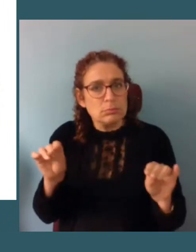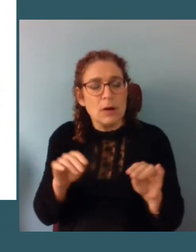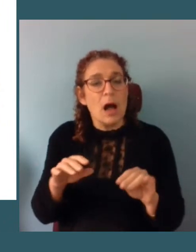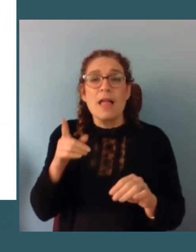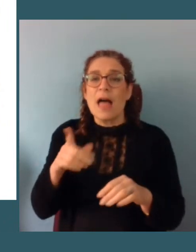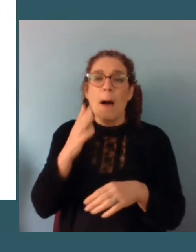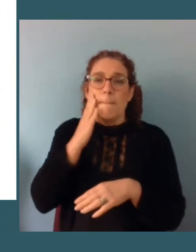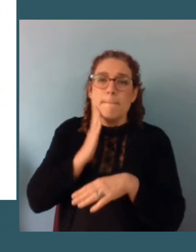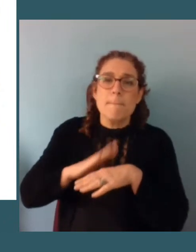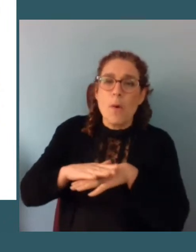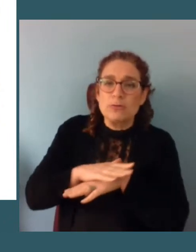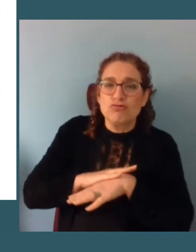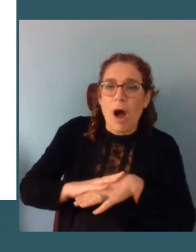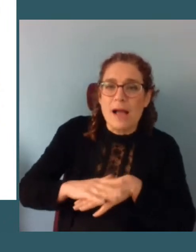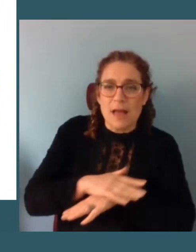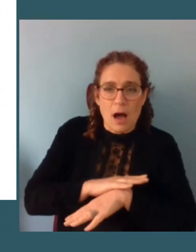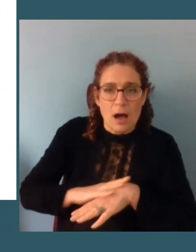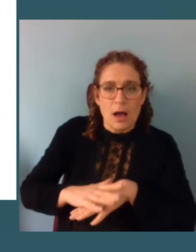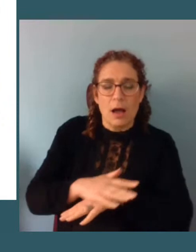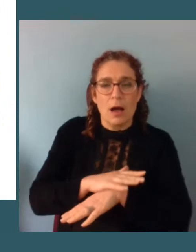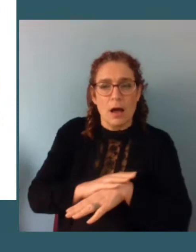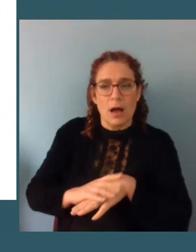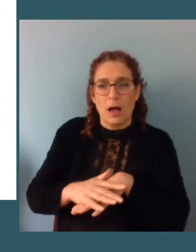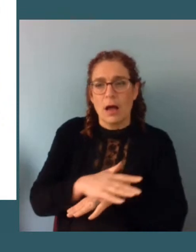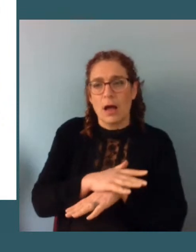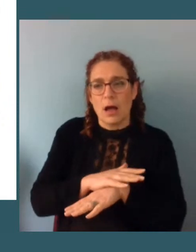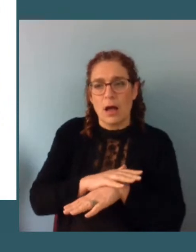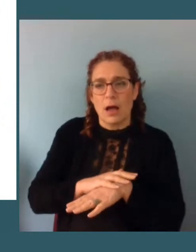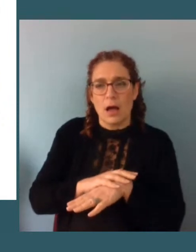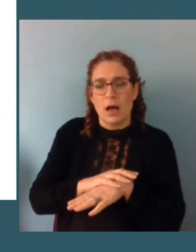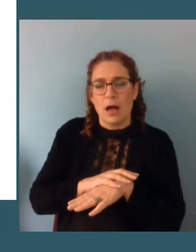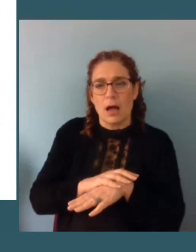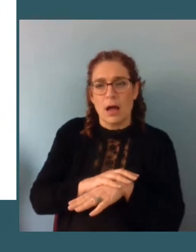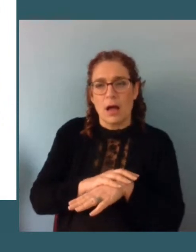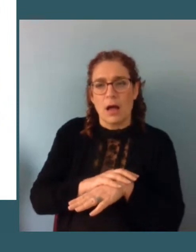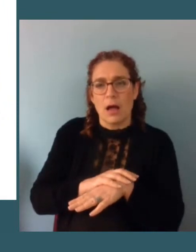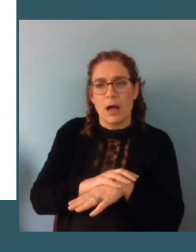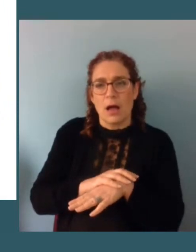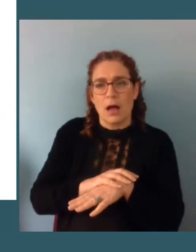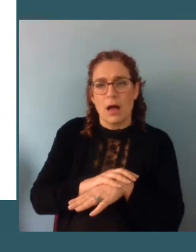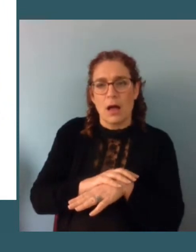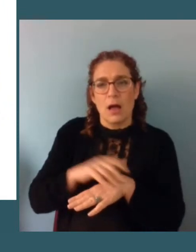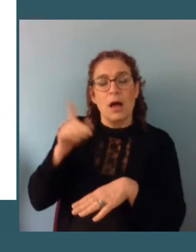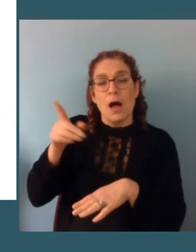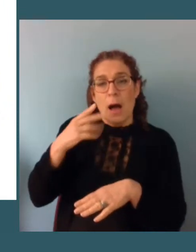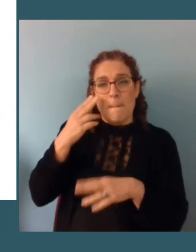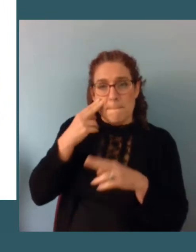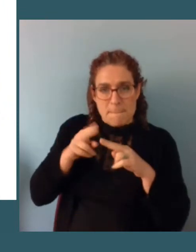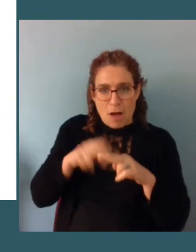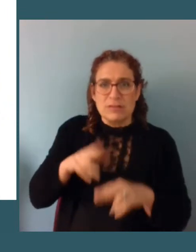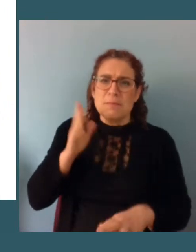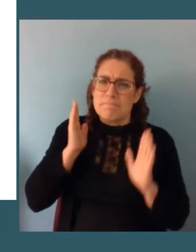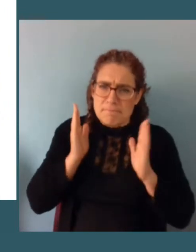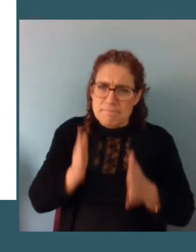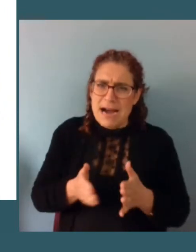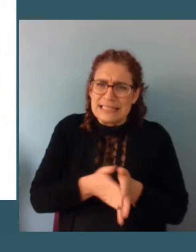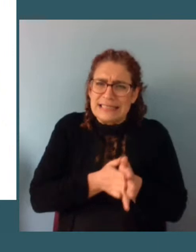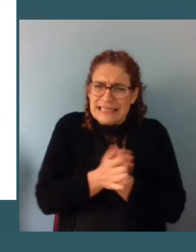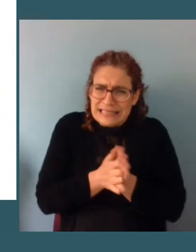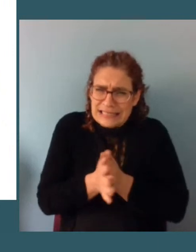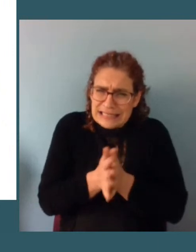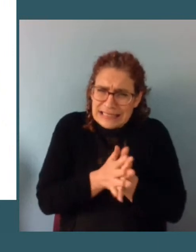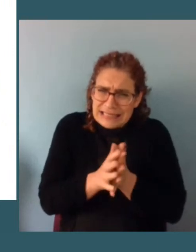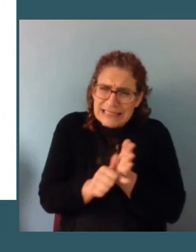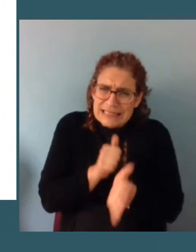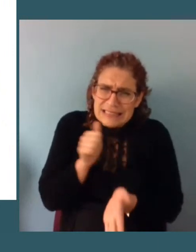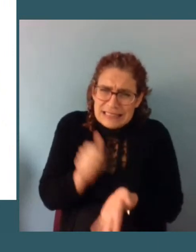moisturizers applied, you need to tell the parents to wash their hands thoroughly beforehand, and not